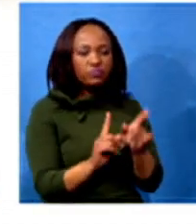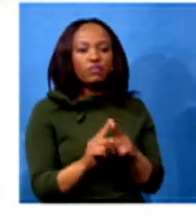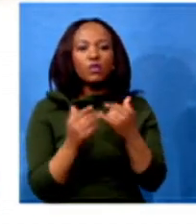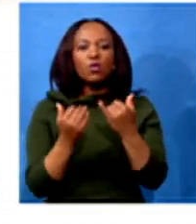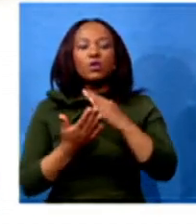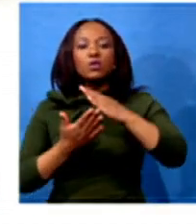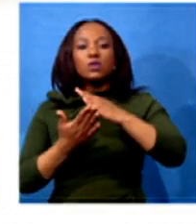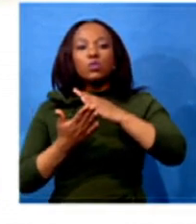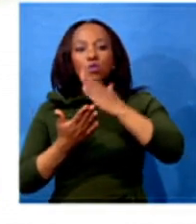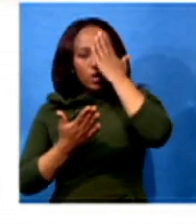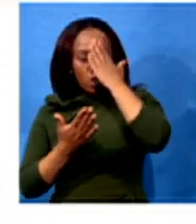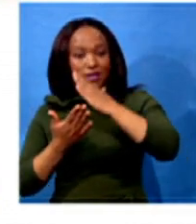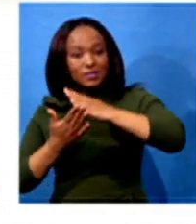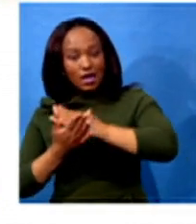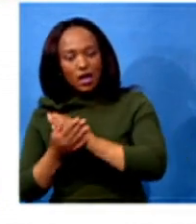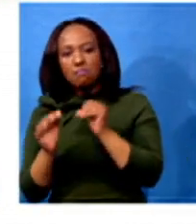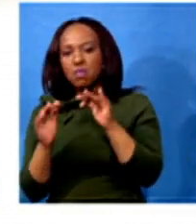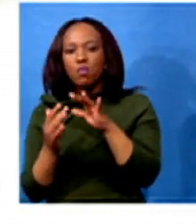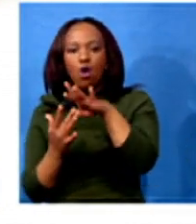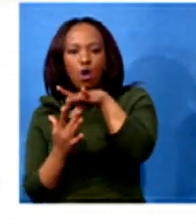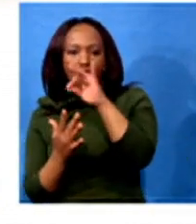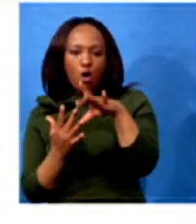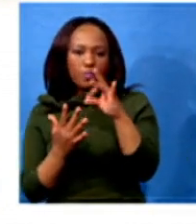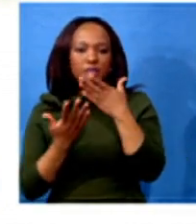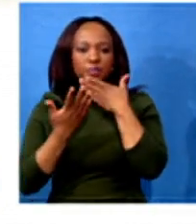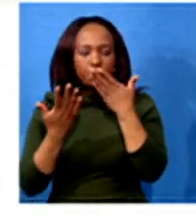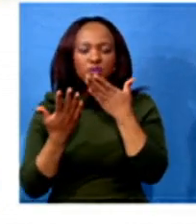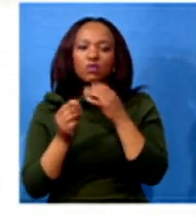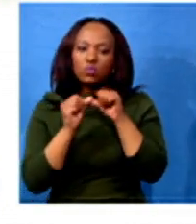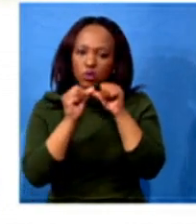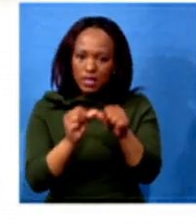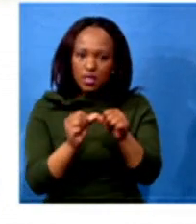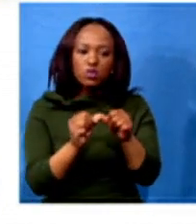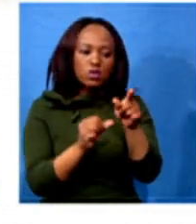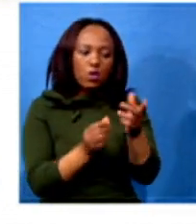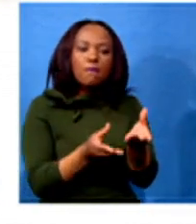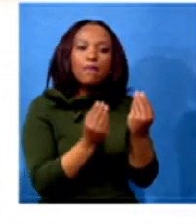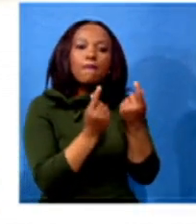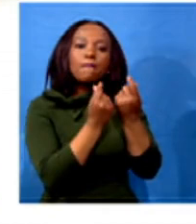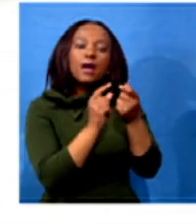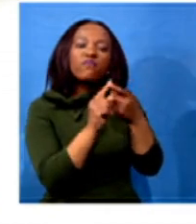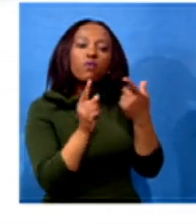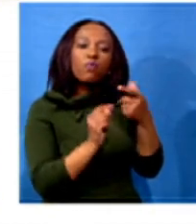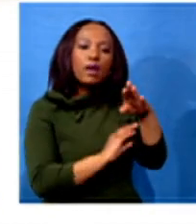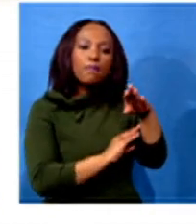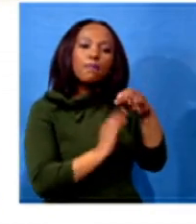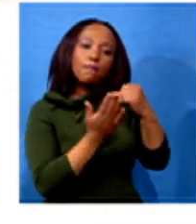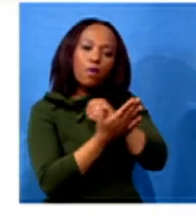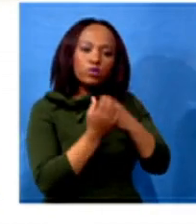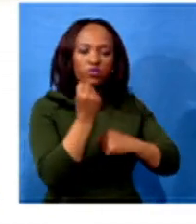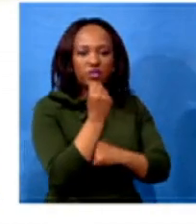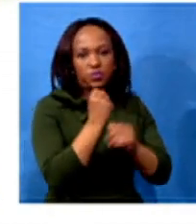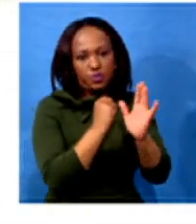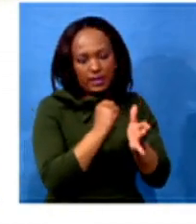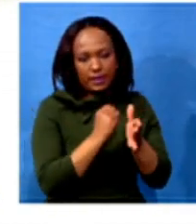have options at all and will continue to pay them at the post office. It's just to make sure that we manage those fees, and